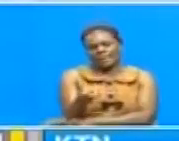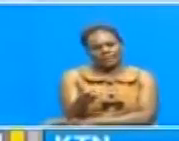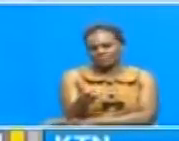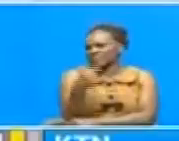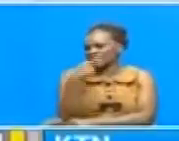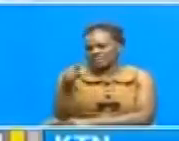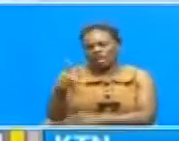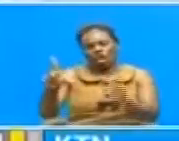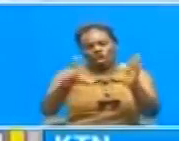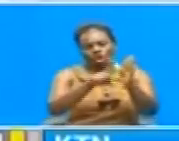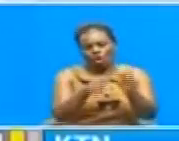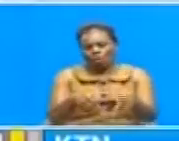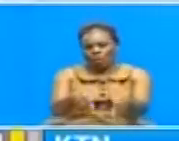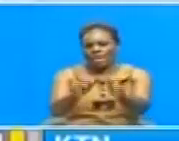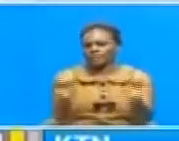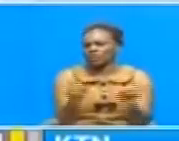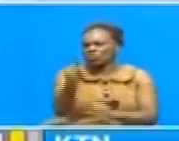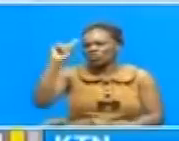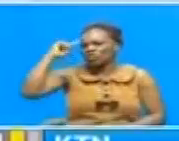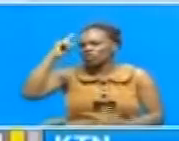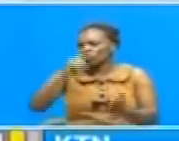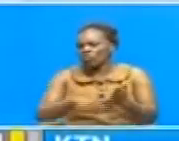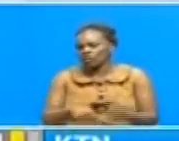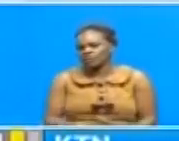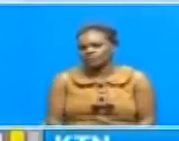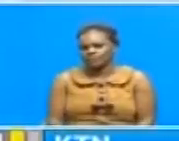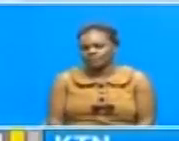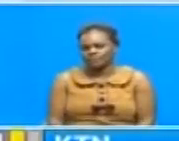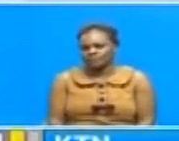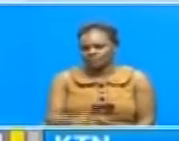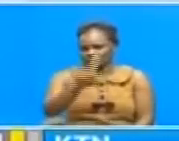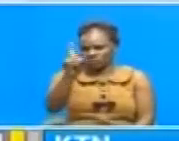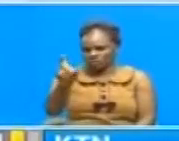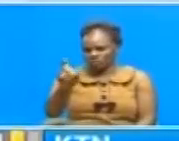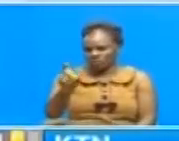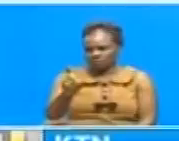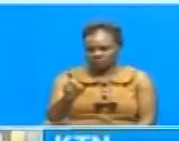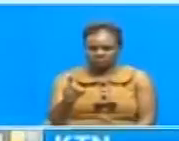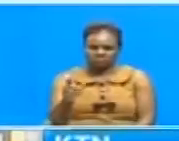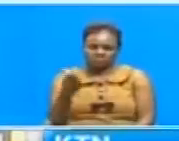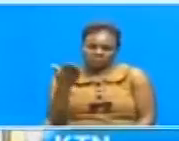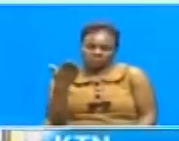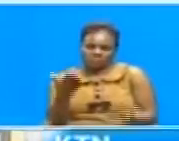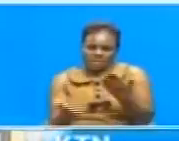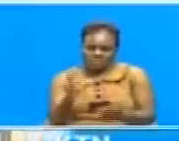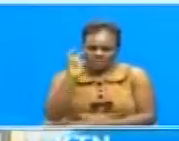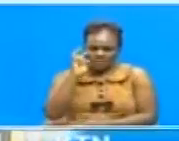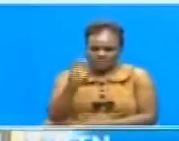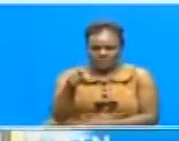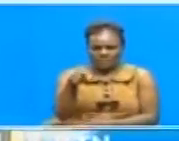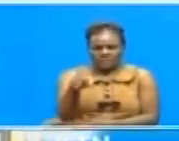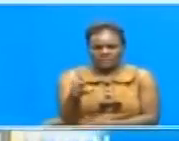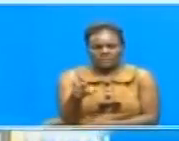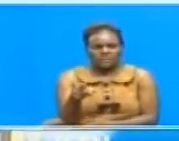describe as unlawful. What do you think of these measures that have been taken? You know, it looks like a period